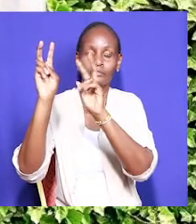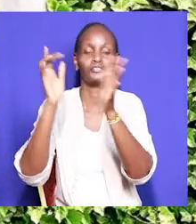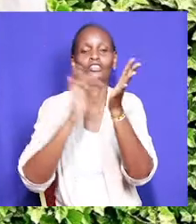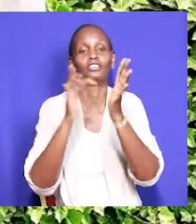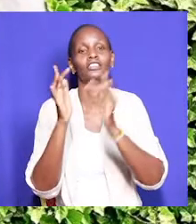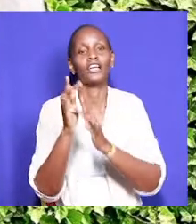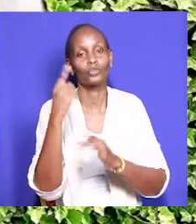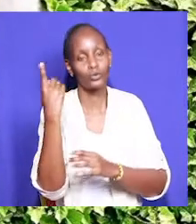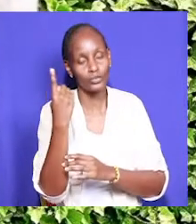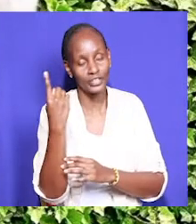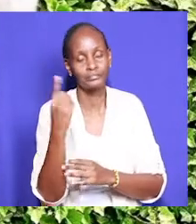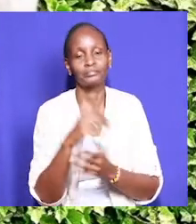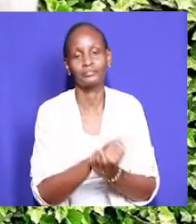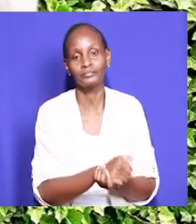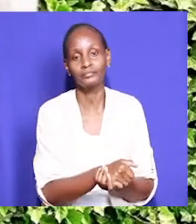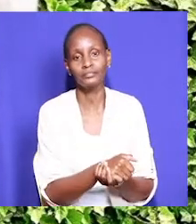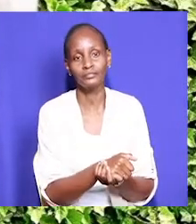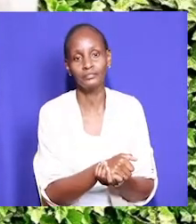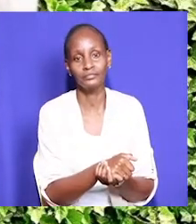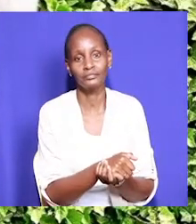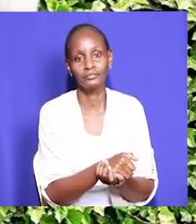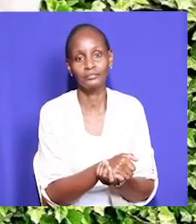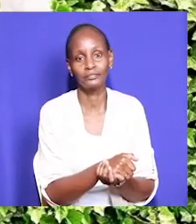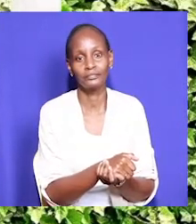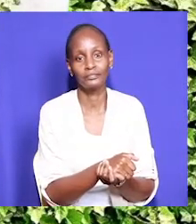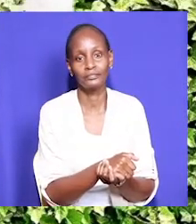Jesus. Yes.